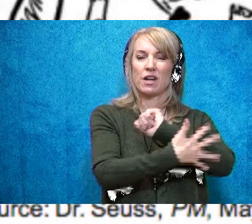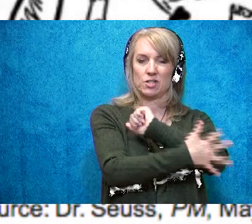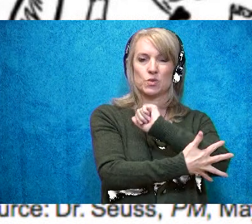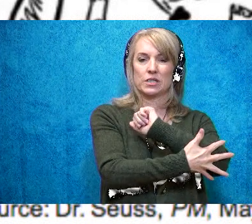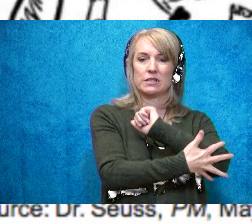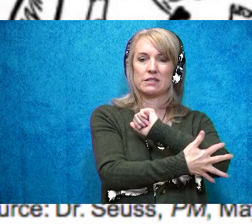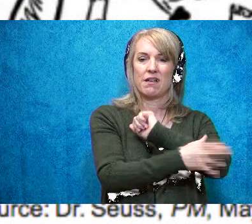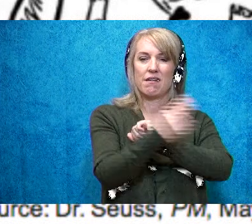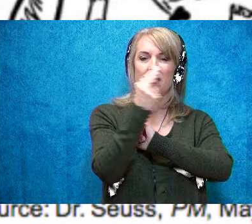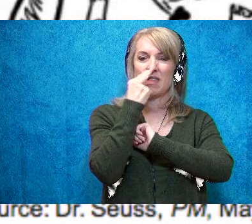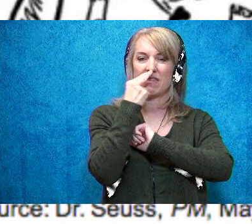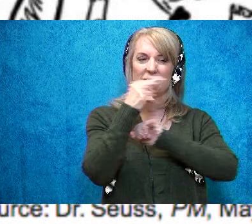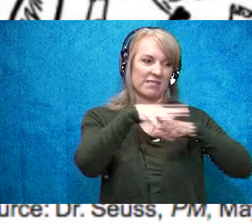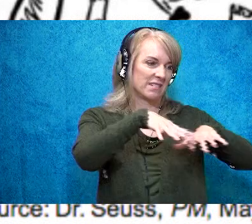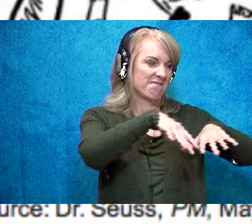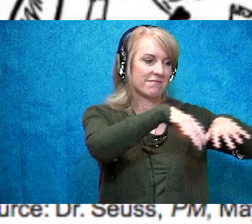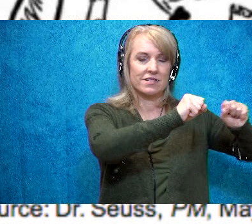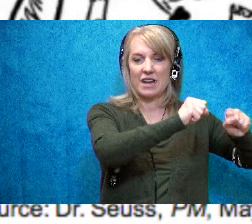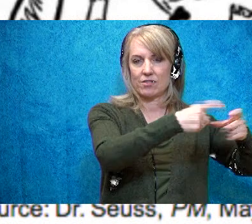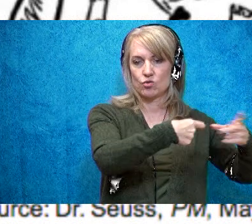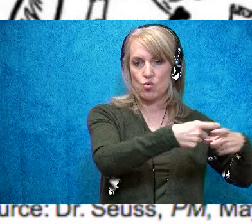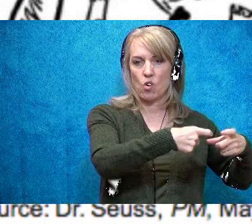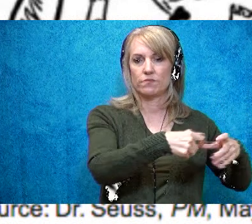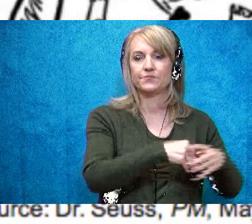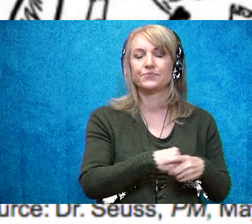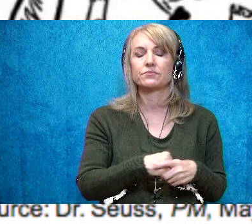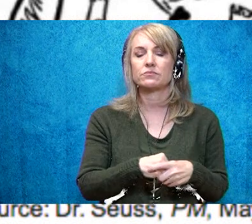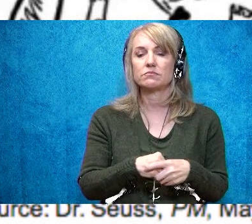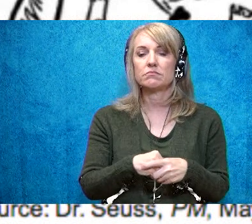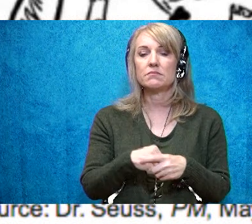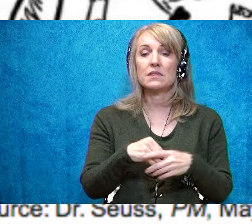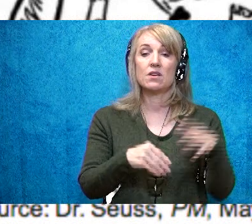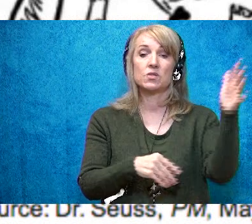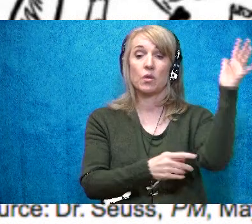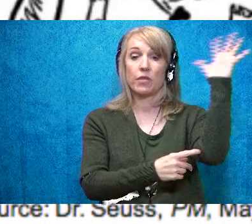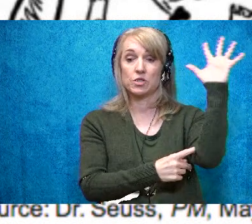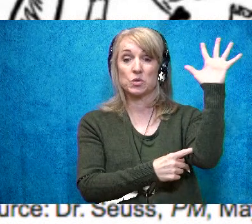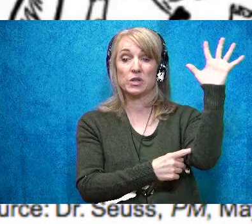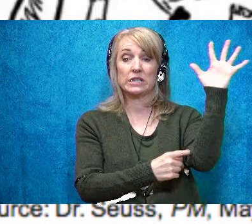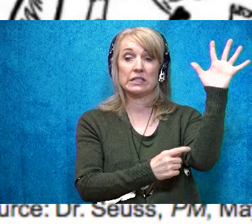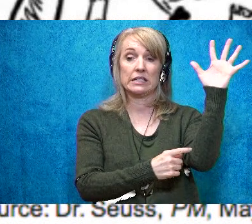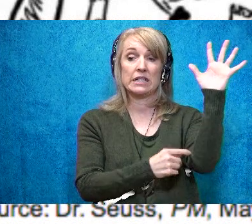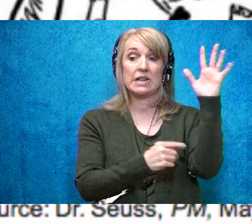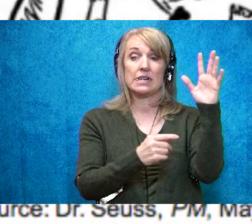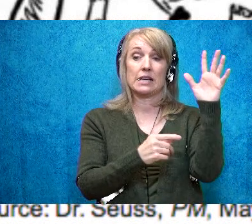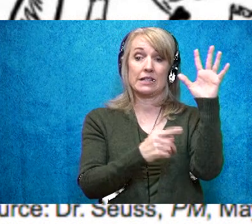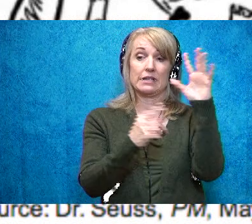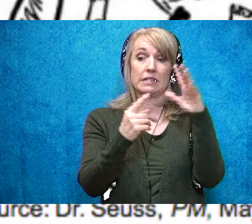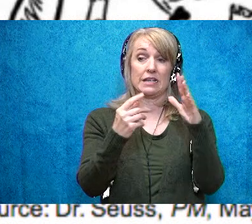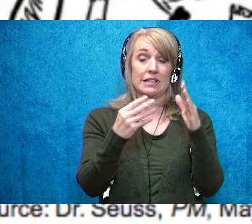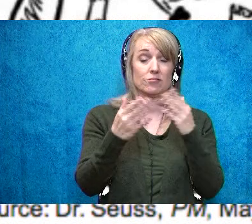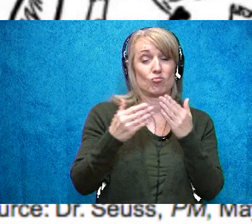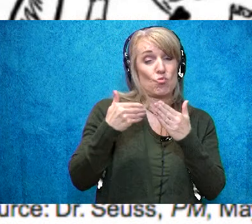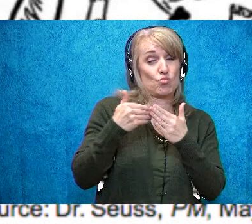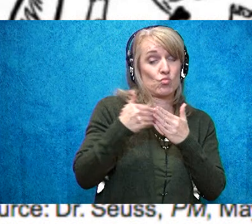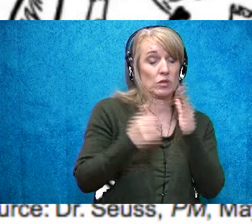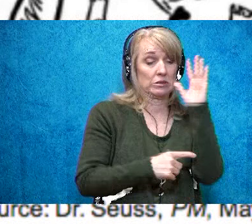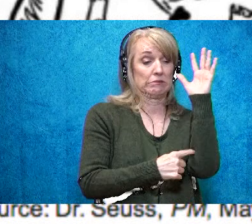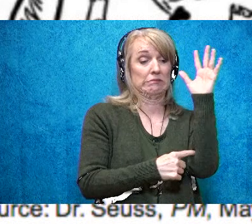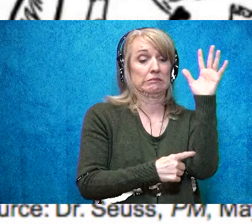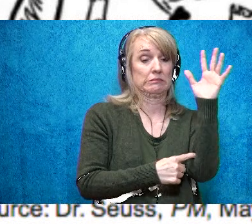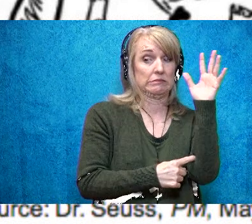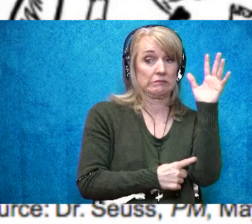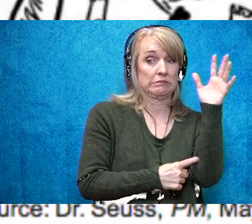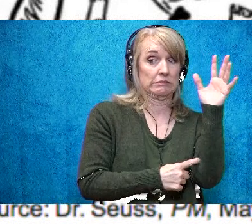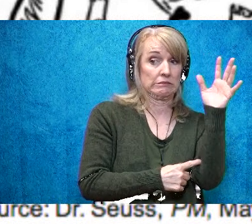the tree labeled England, and the tree's about to go down. It's on its last leg. They need our help. But